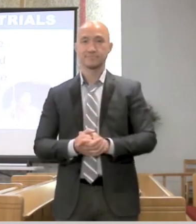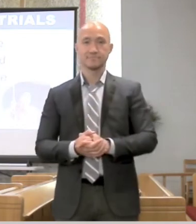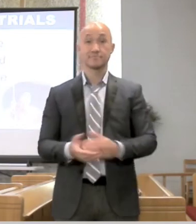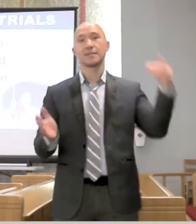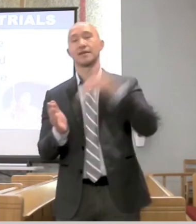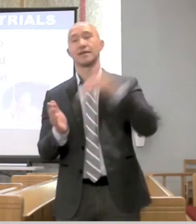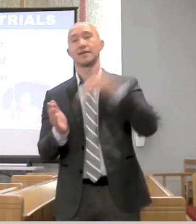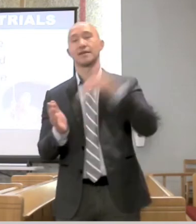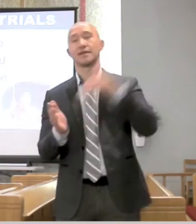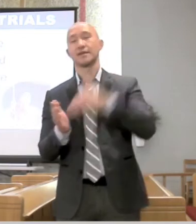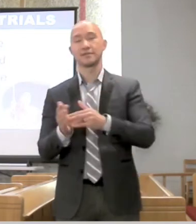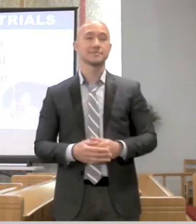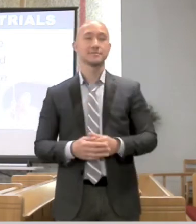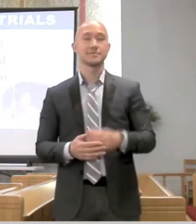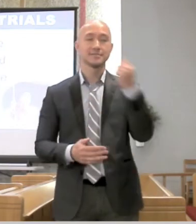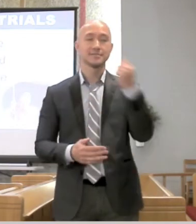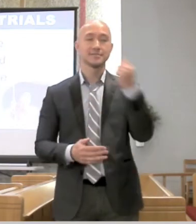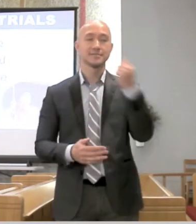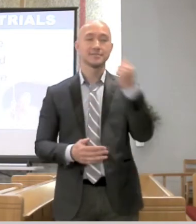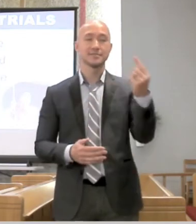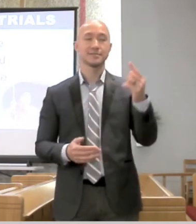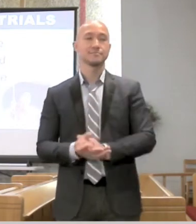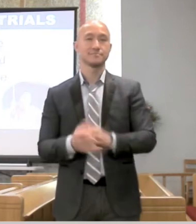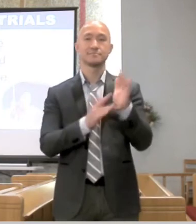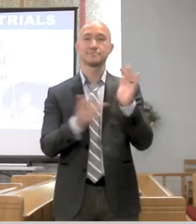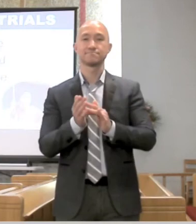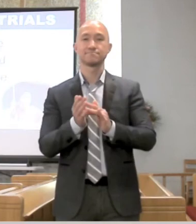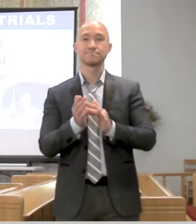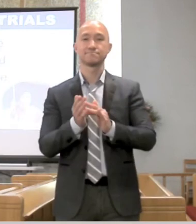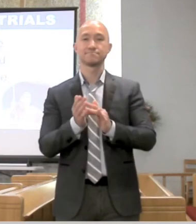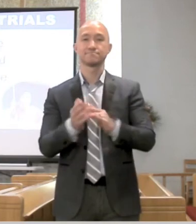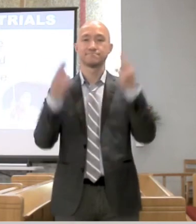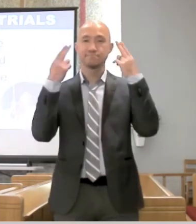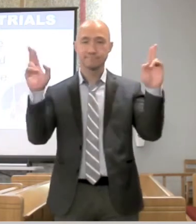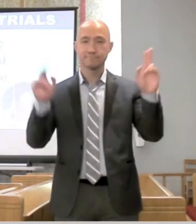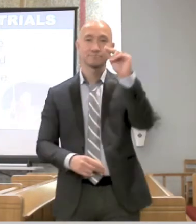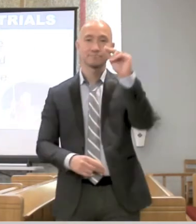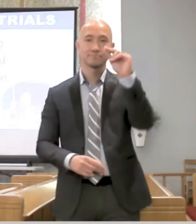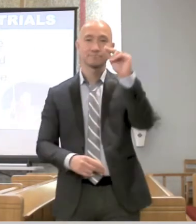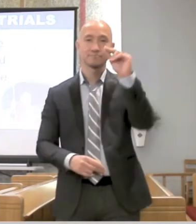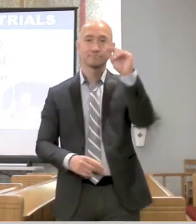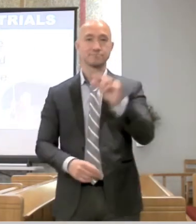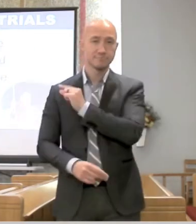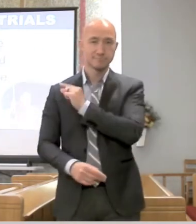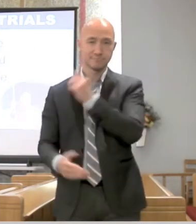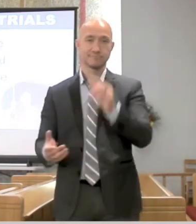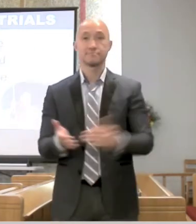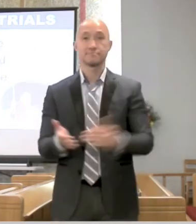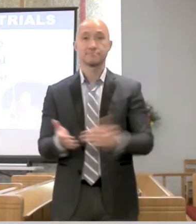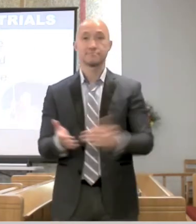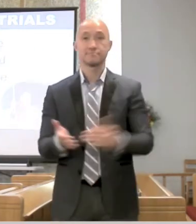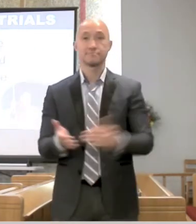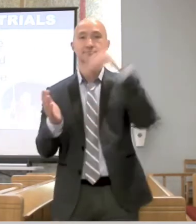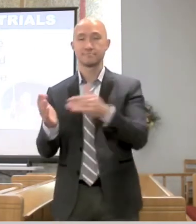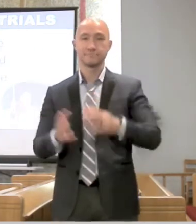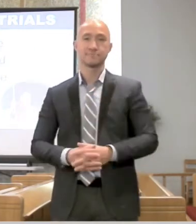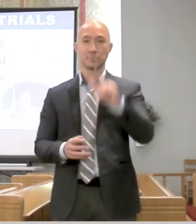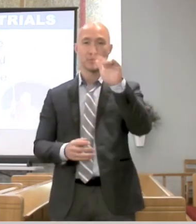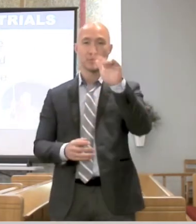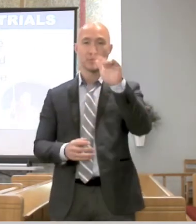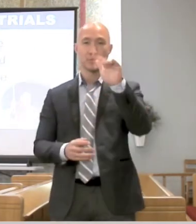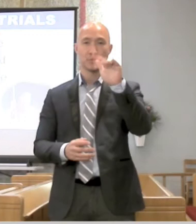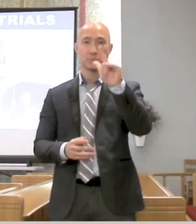guilty again. This is the third time Pilate declares Jesus not guilty before the Jews. We read about